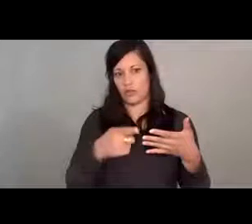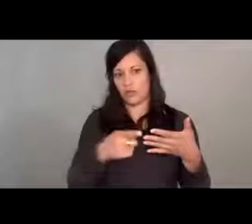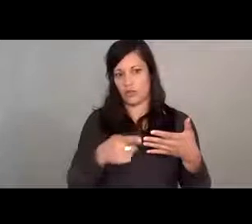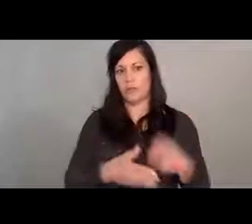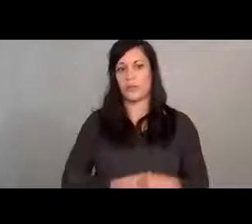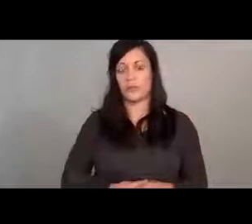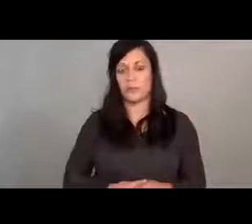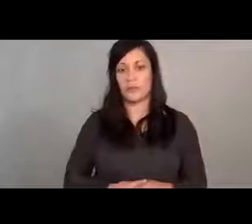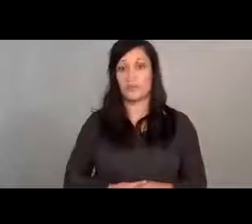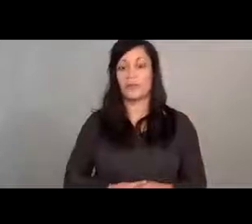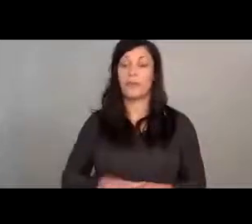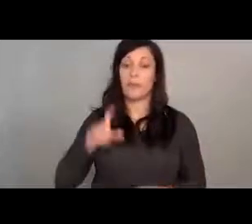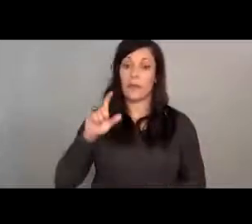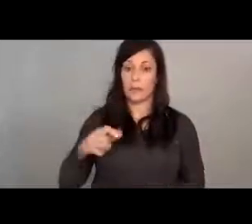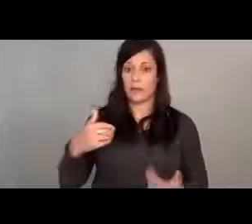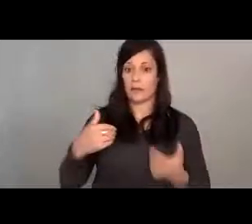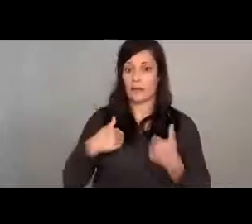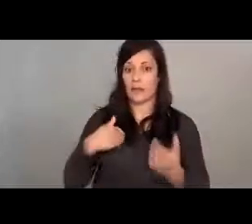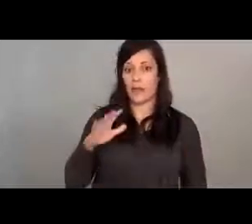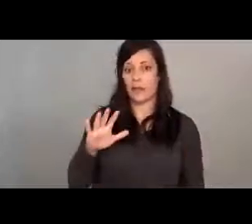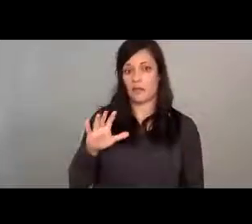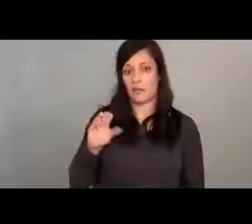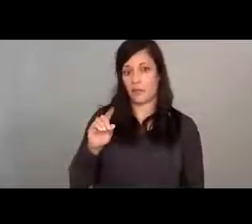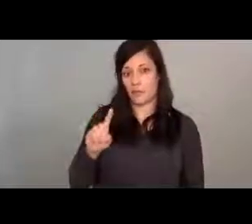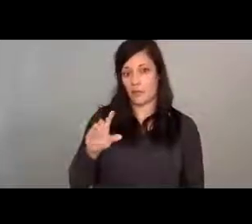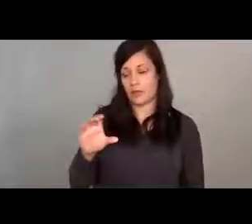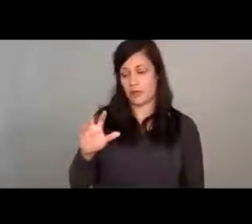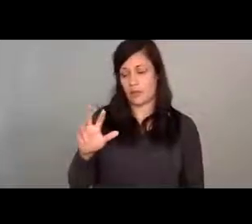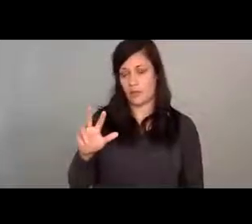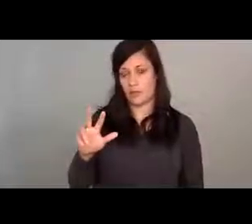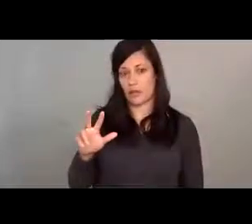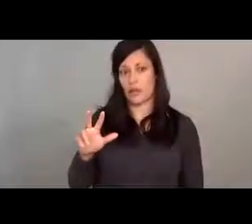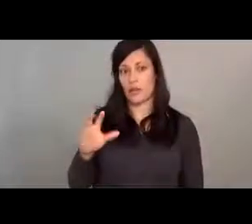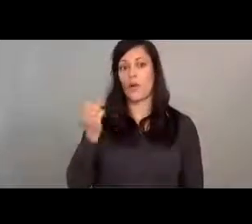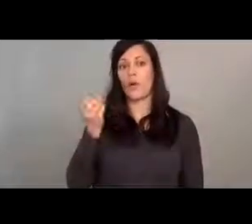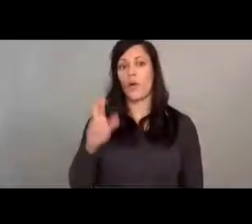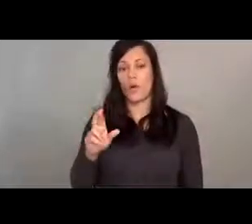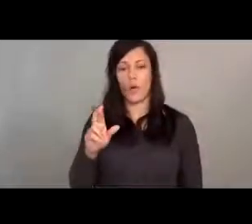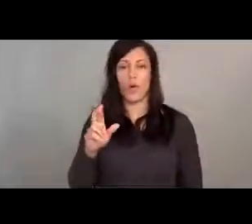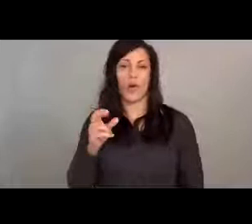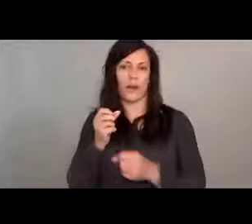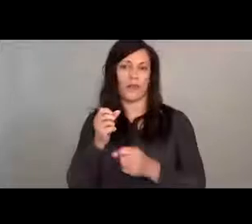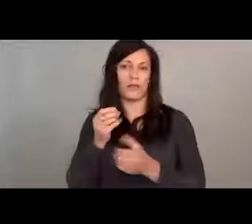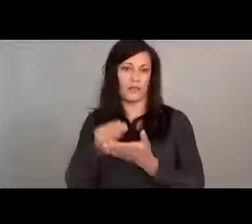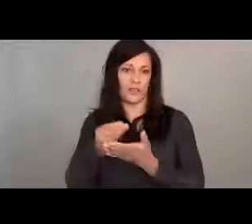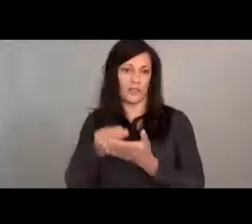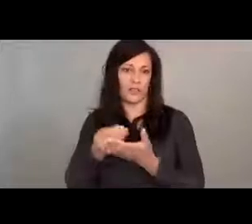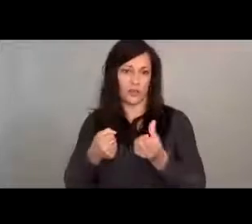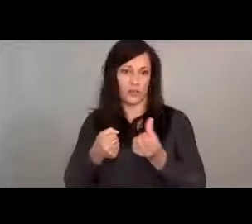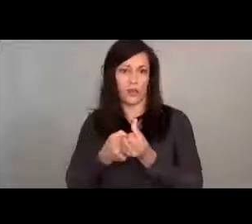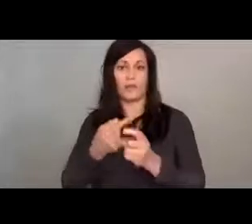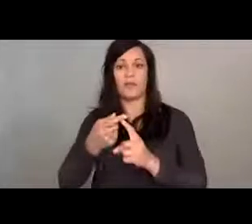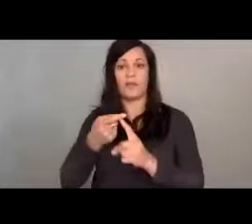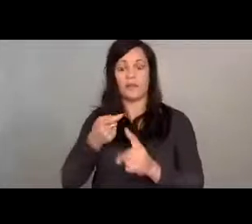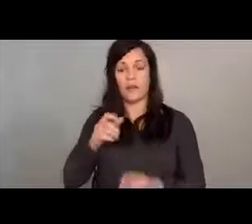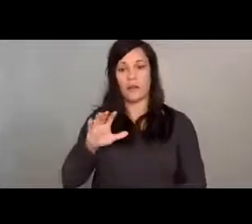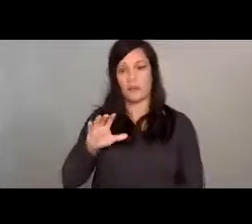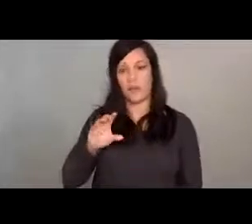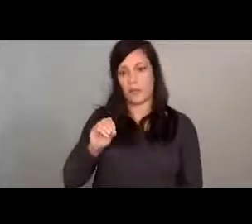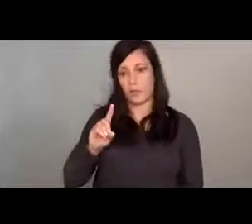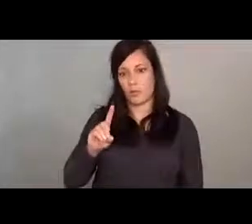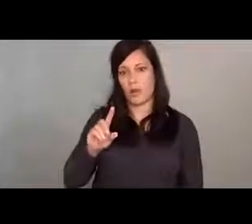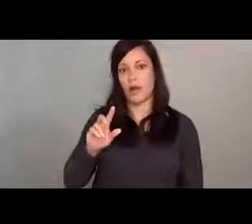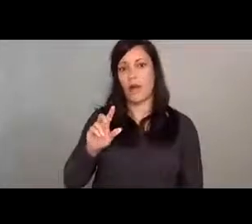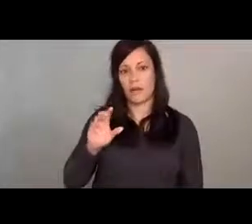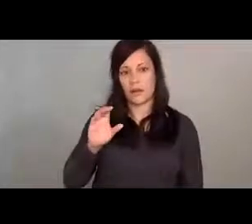have either 501c3 status or fiscal sponsorship by a 501c3 since fiscal